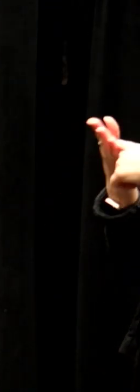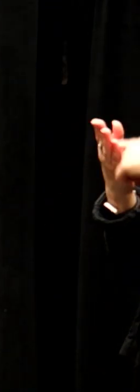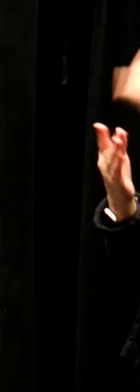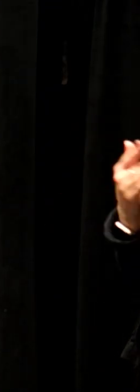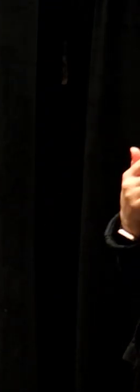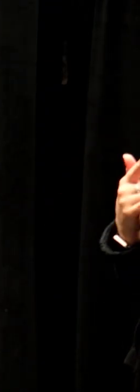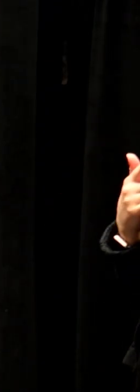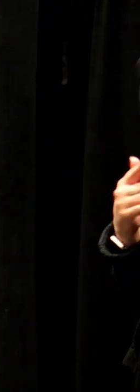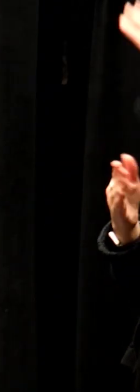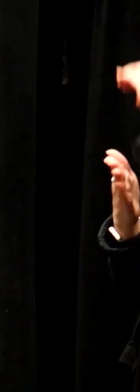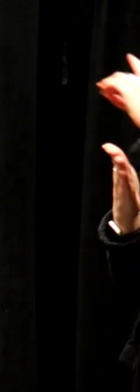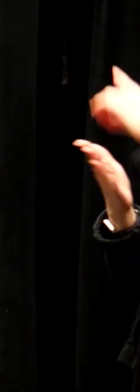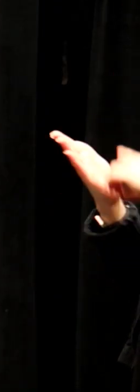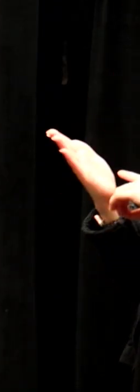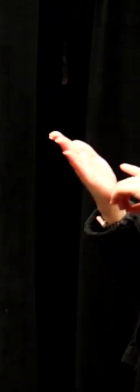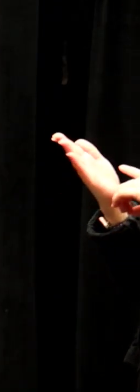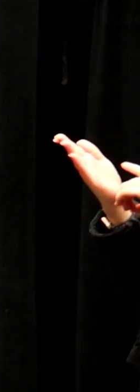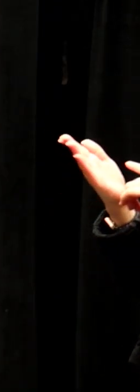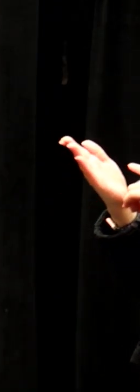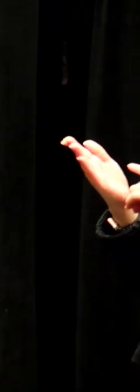design. And